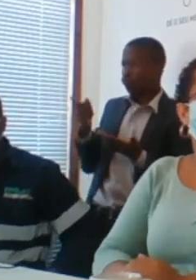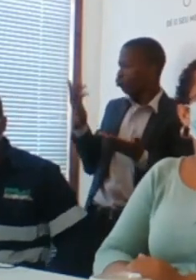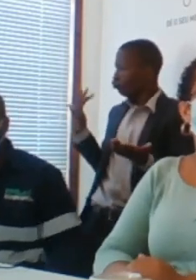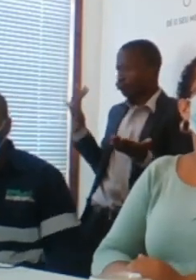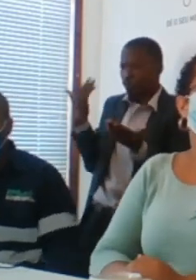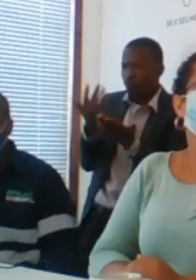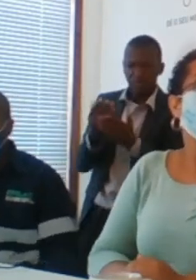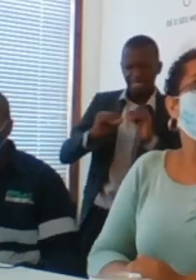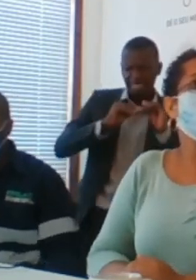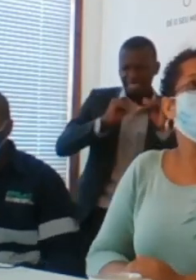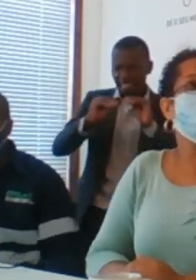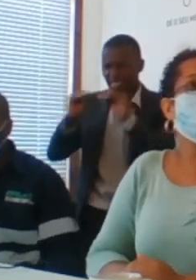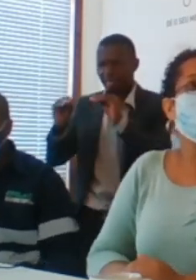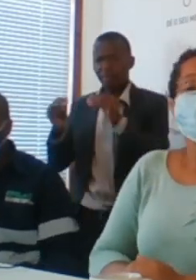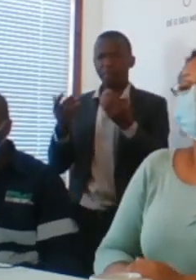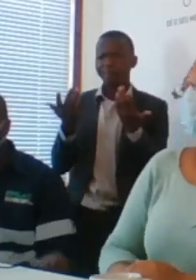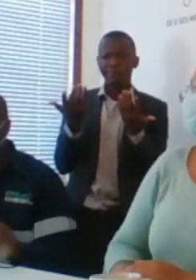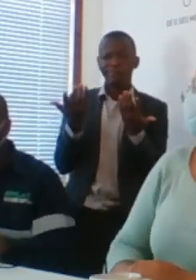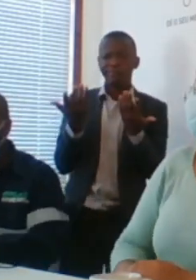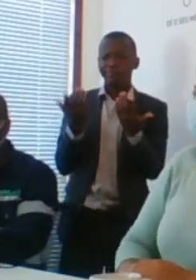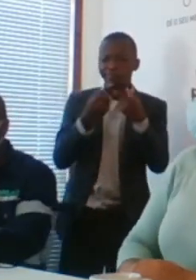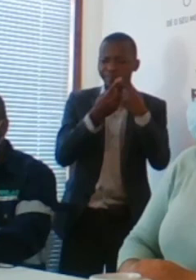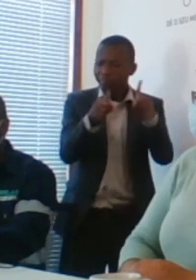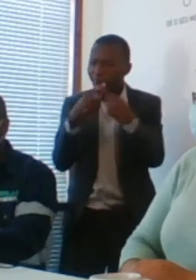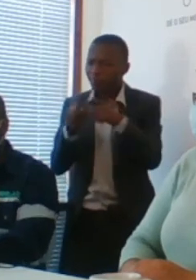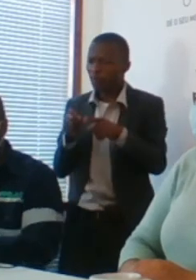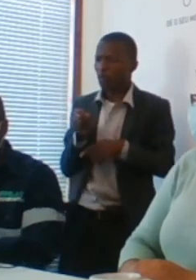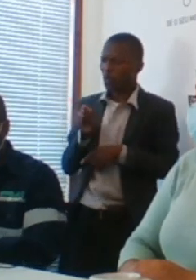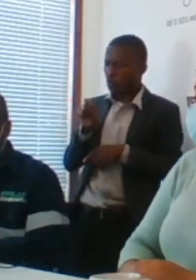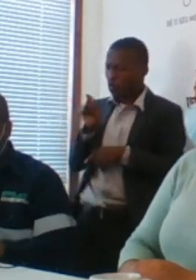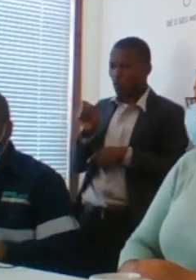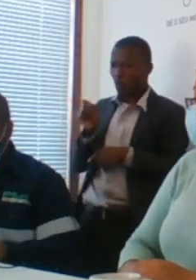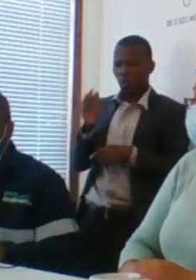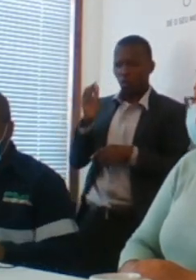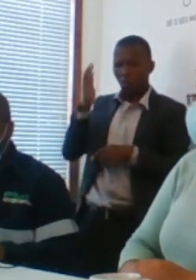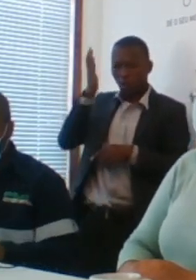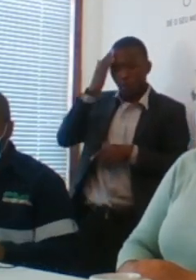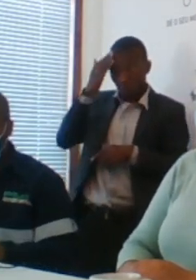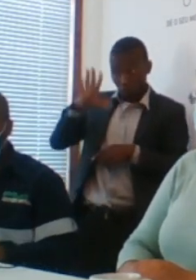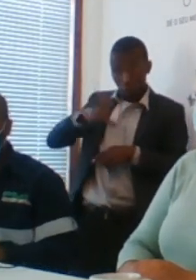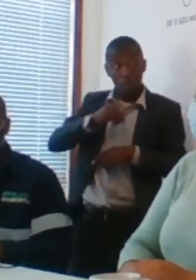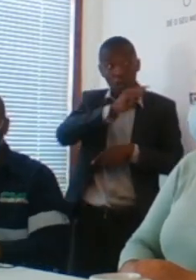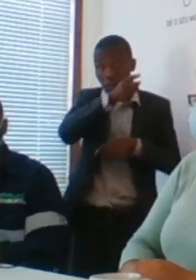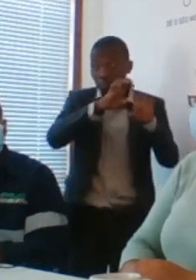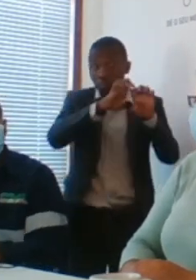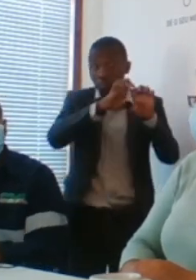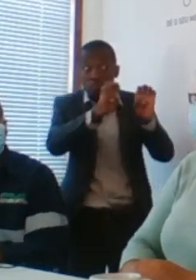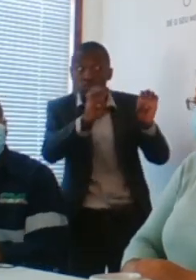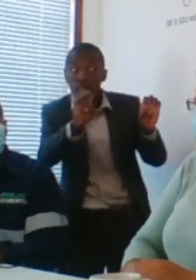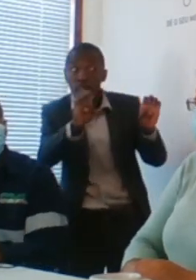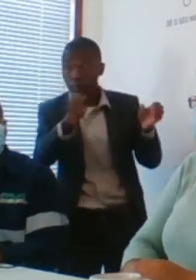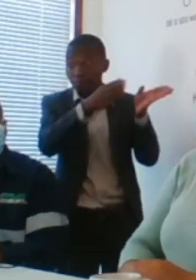technical training, and and you know you have their special skill talents in as